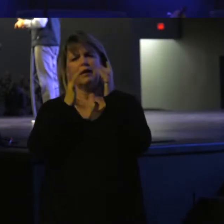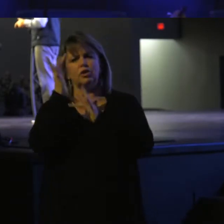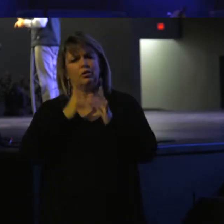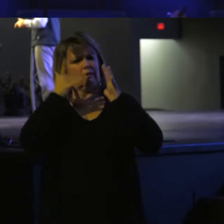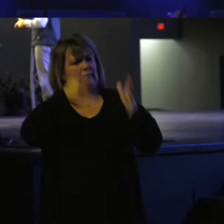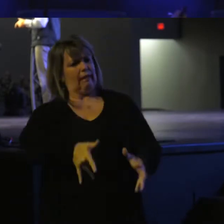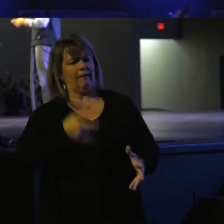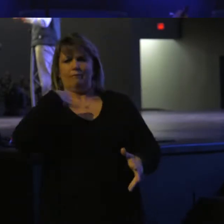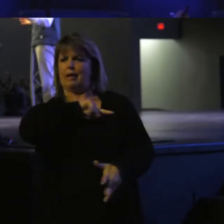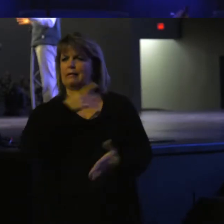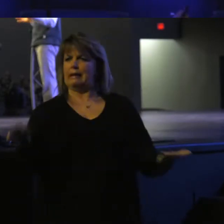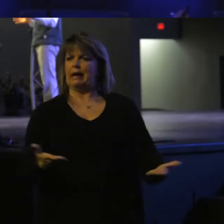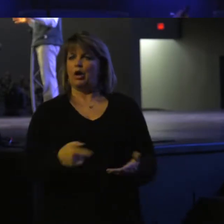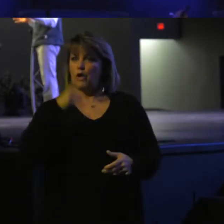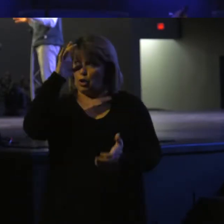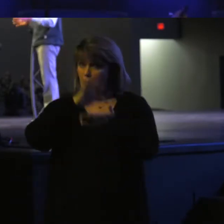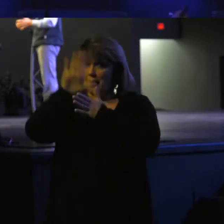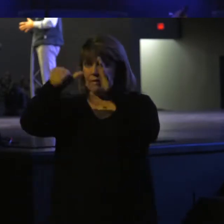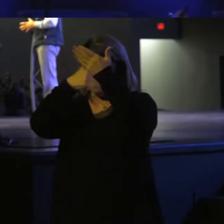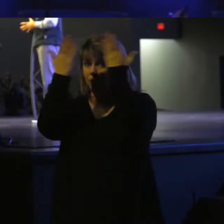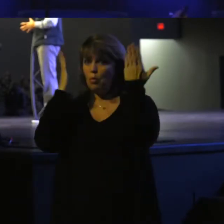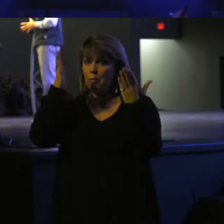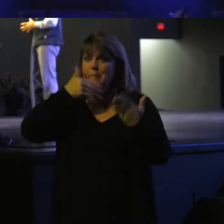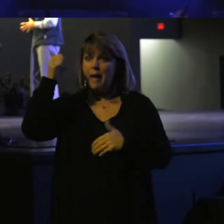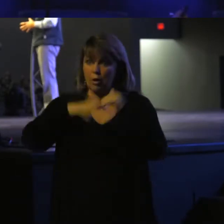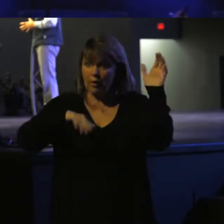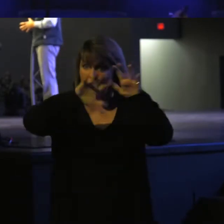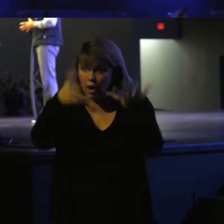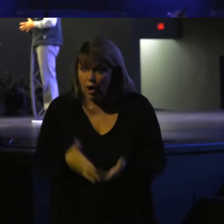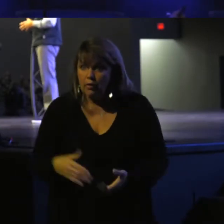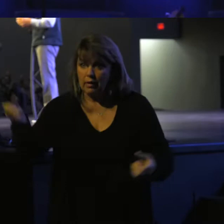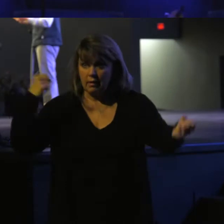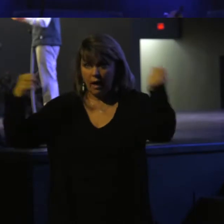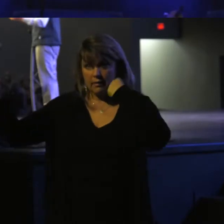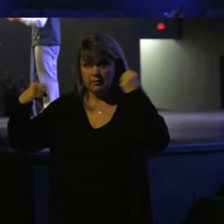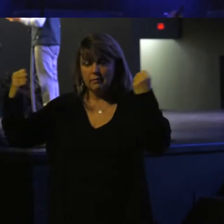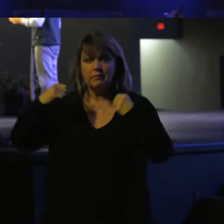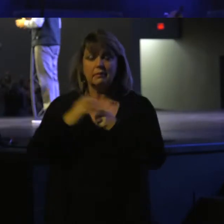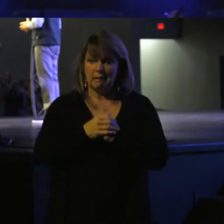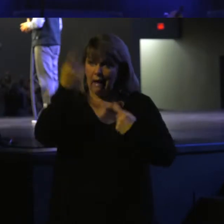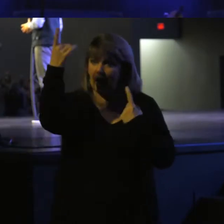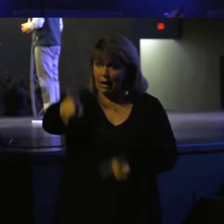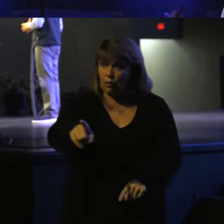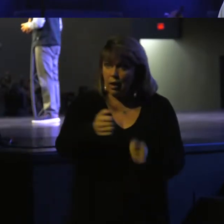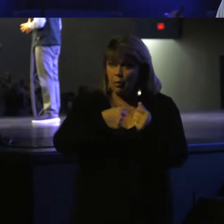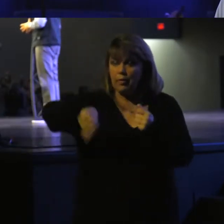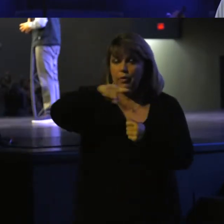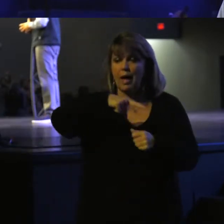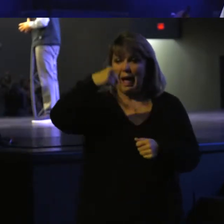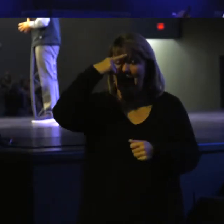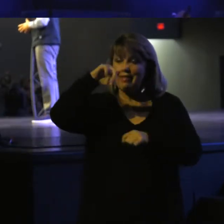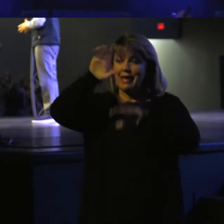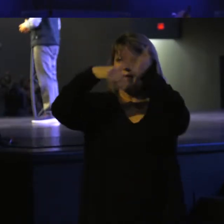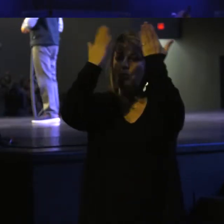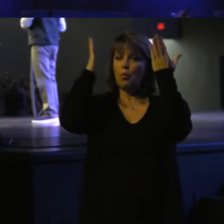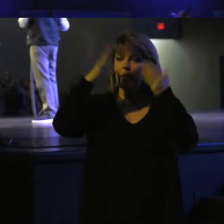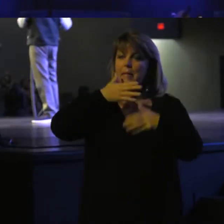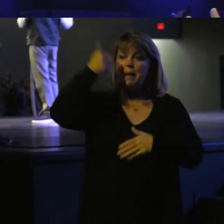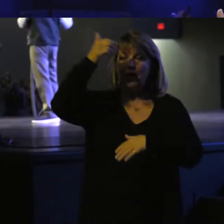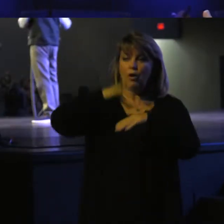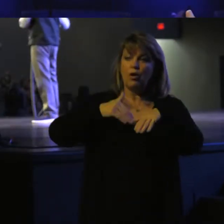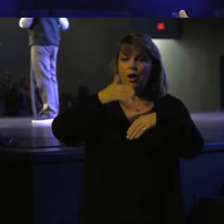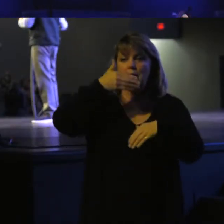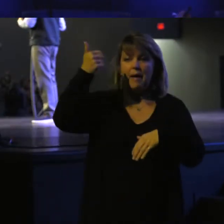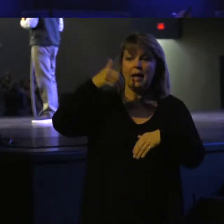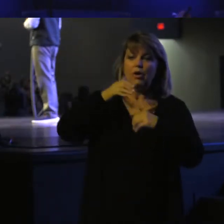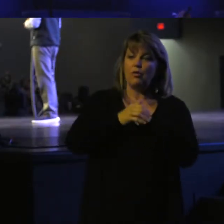here. Do you believe heaven is going to be better than earth? I agree with you. I believe heaven's going to be better than earth. As